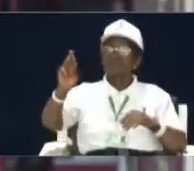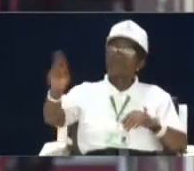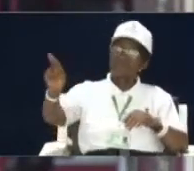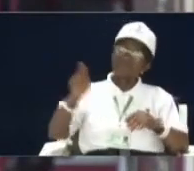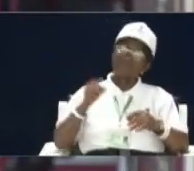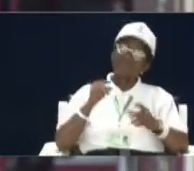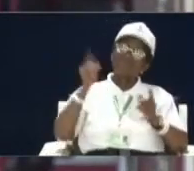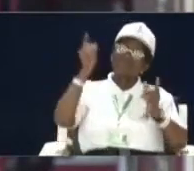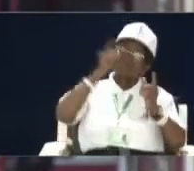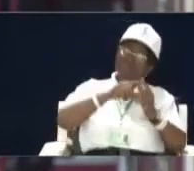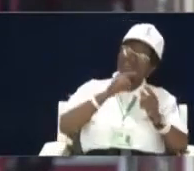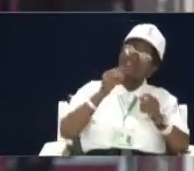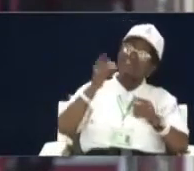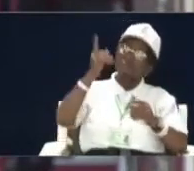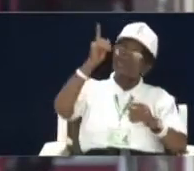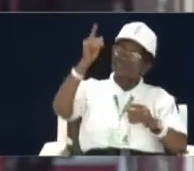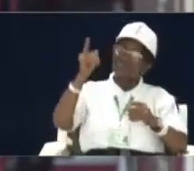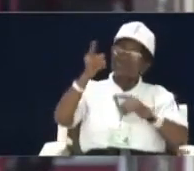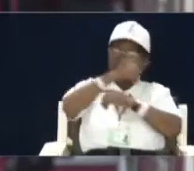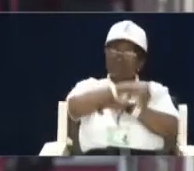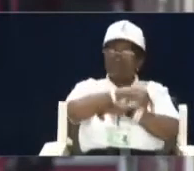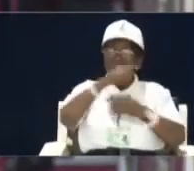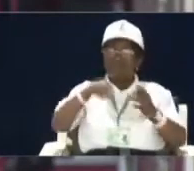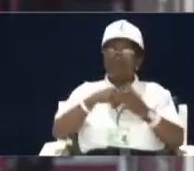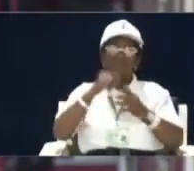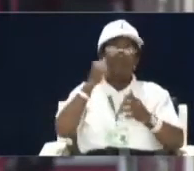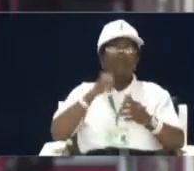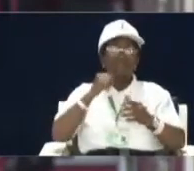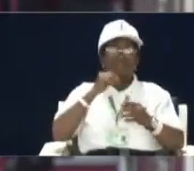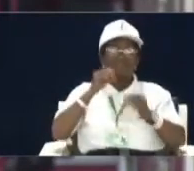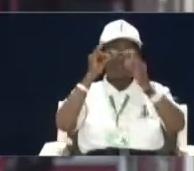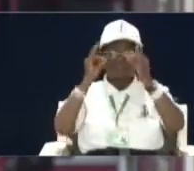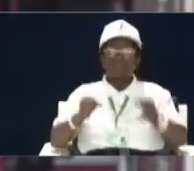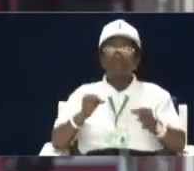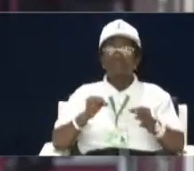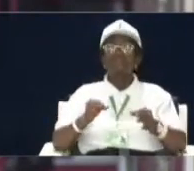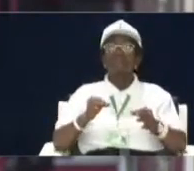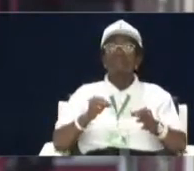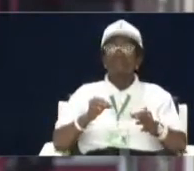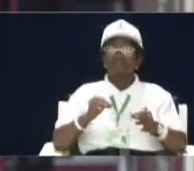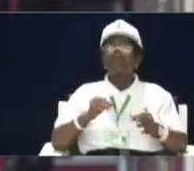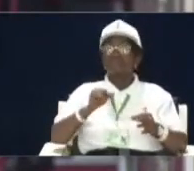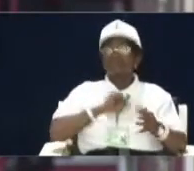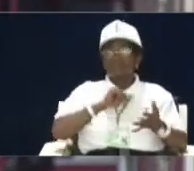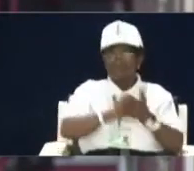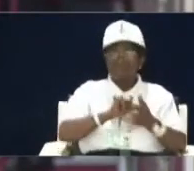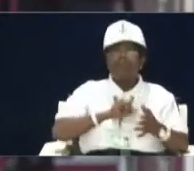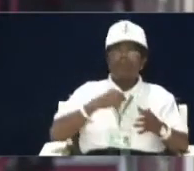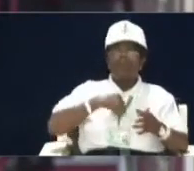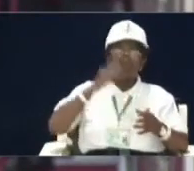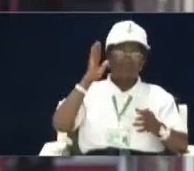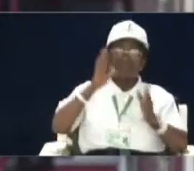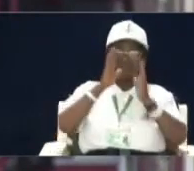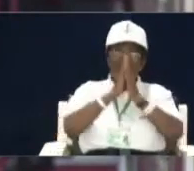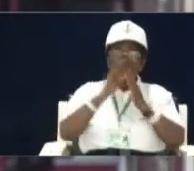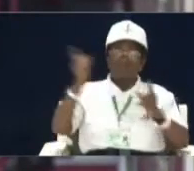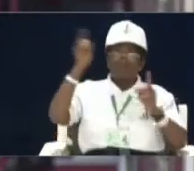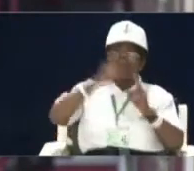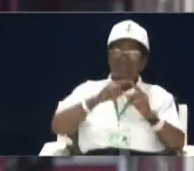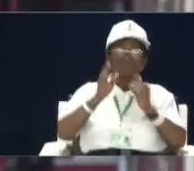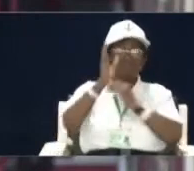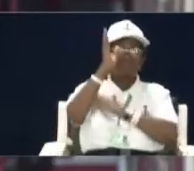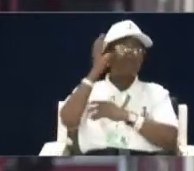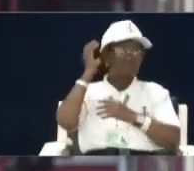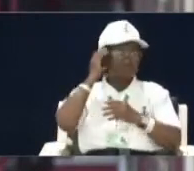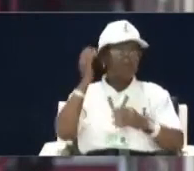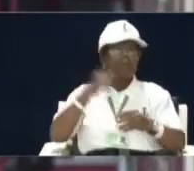Until one day, this lady decided, I will pray until God hears me.